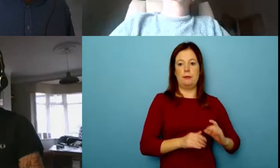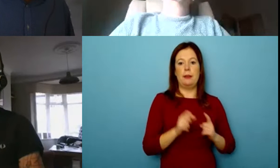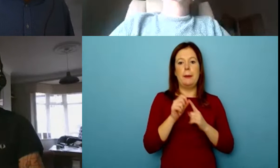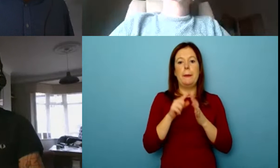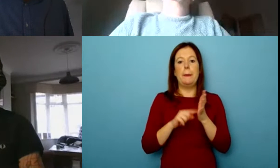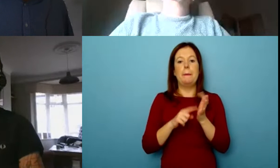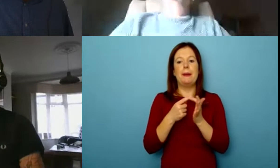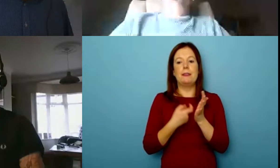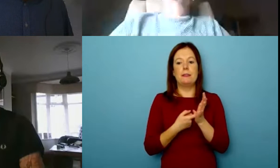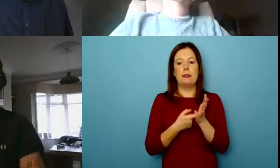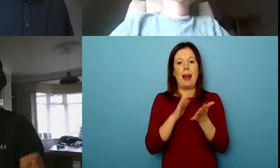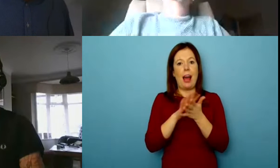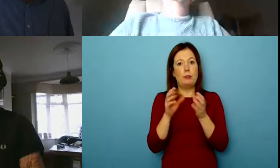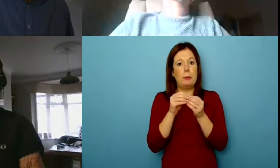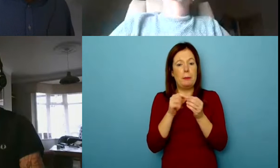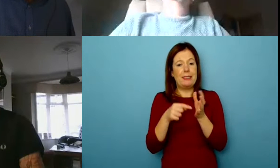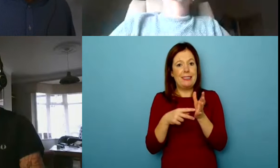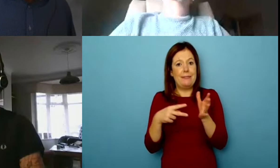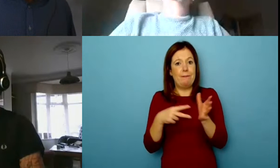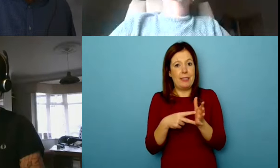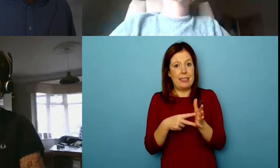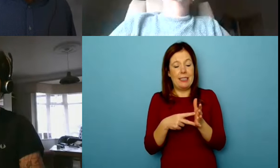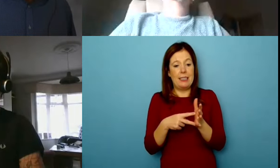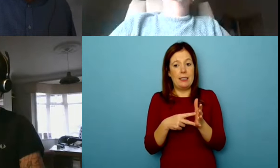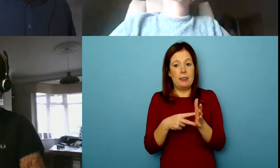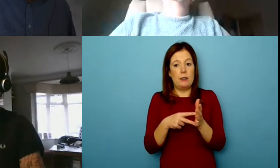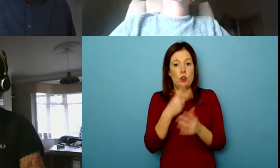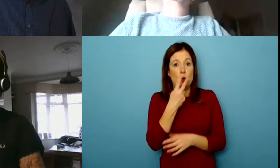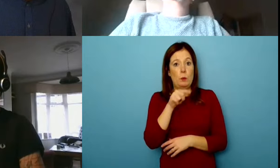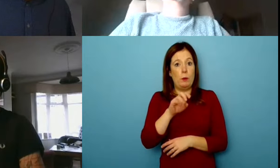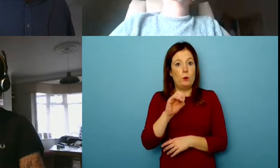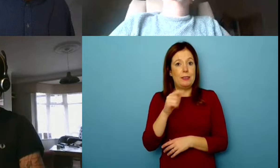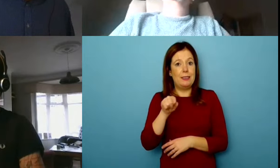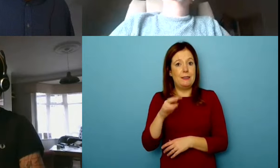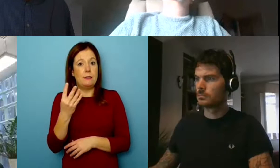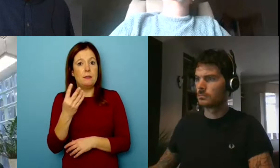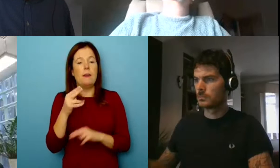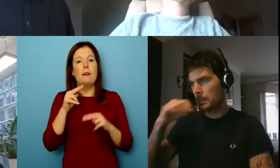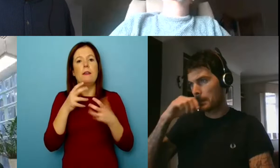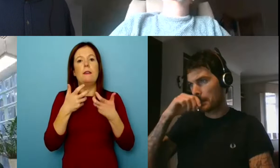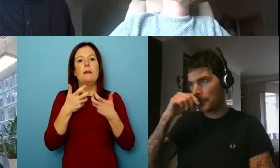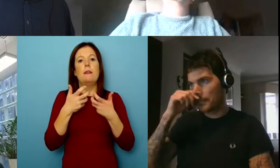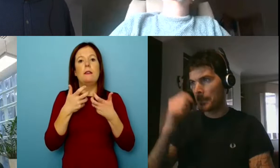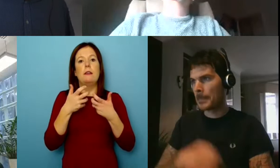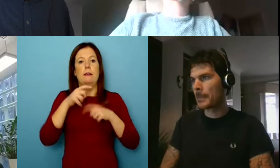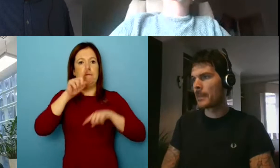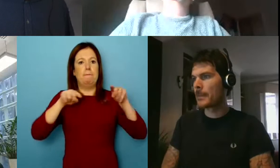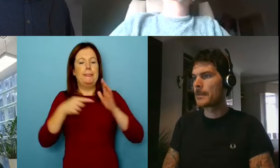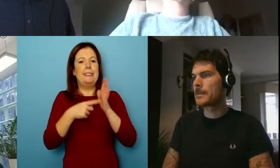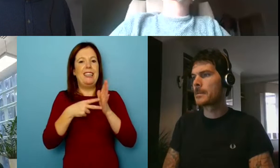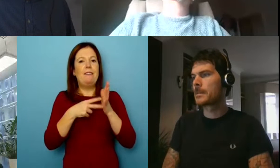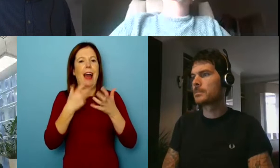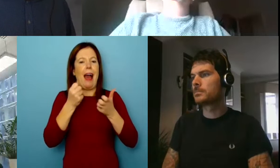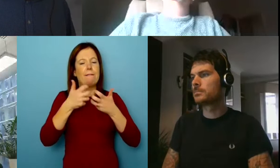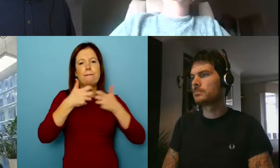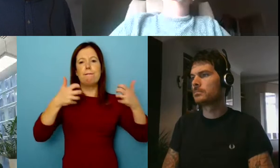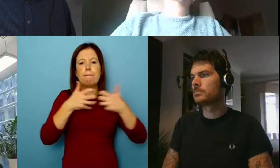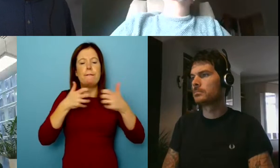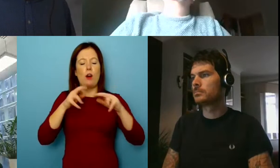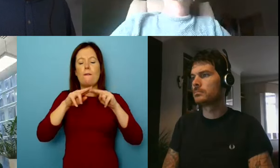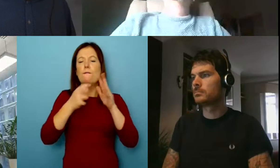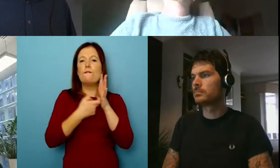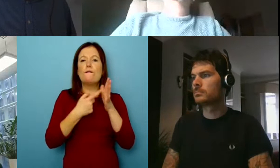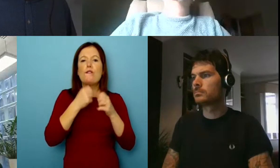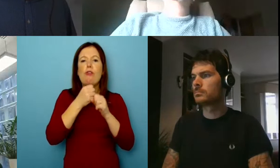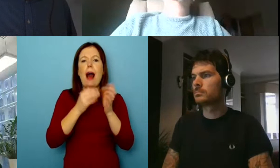Peter. How will HBB TV 2.04 deal with the issue of fragmentation across a range of TV platforms, such that